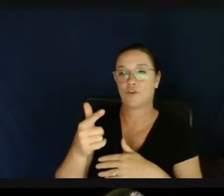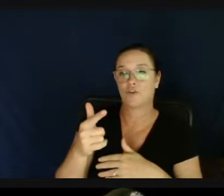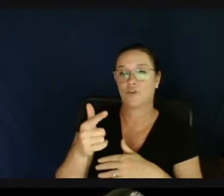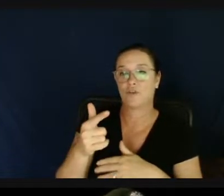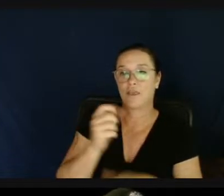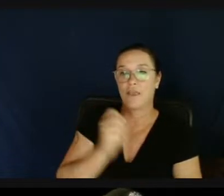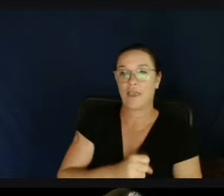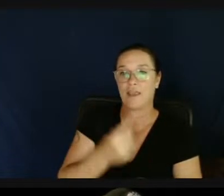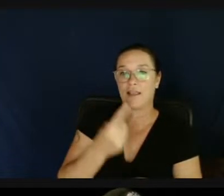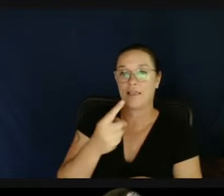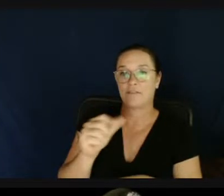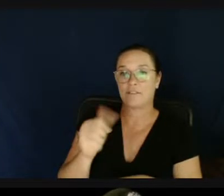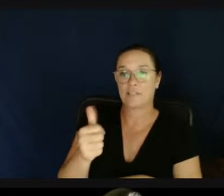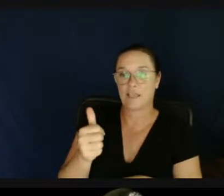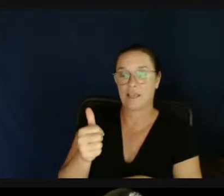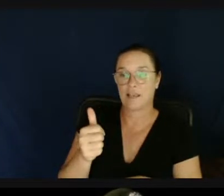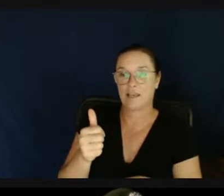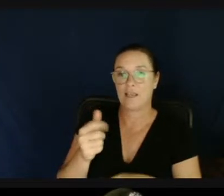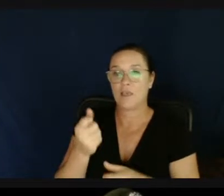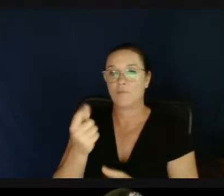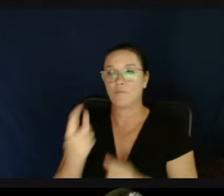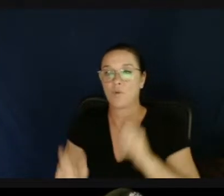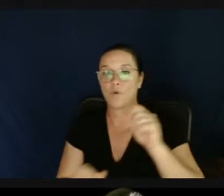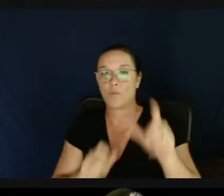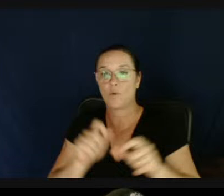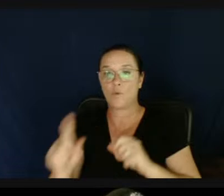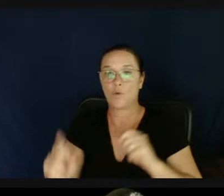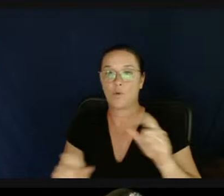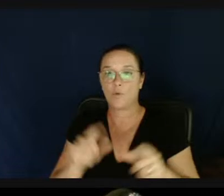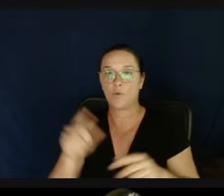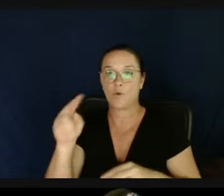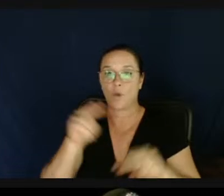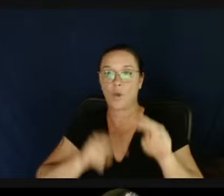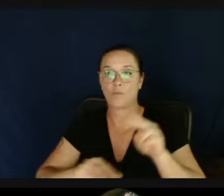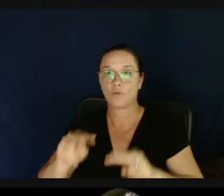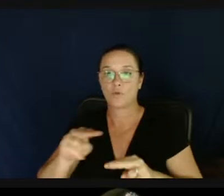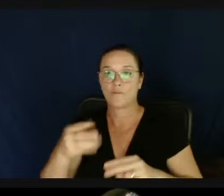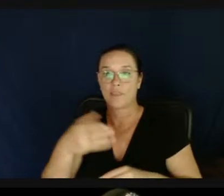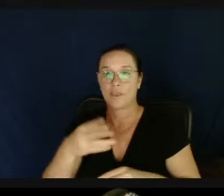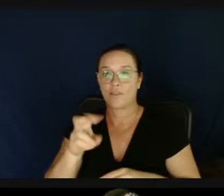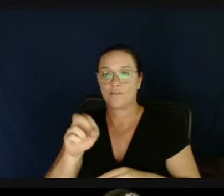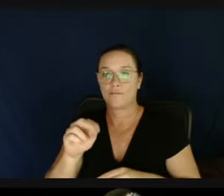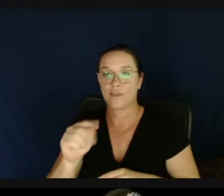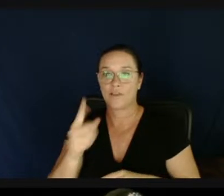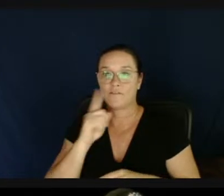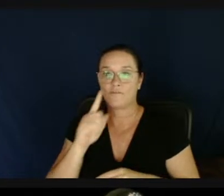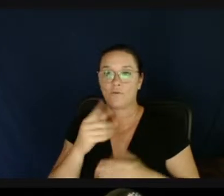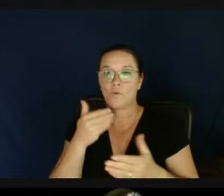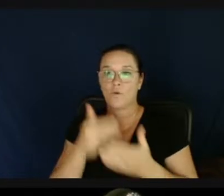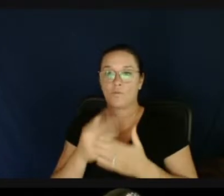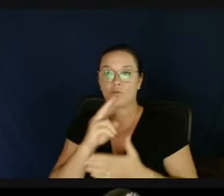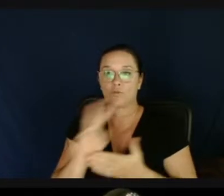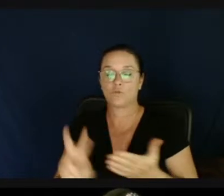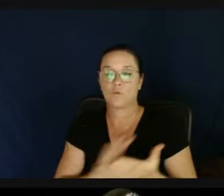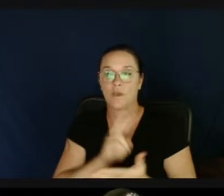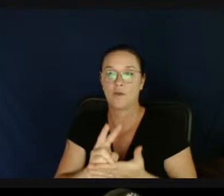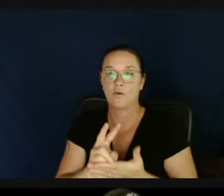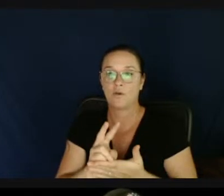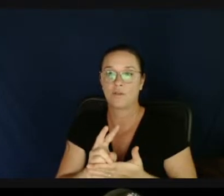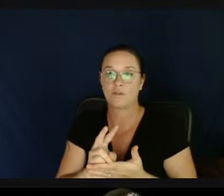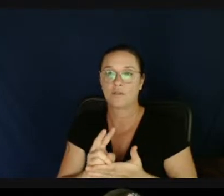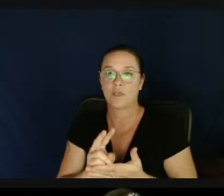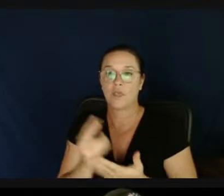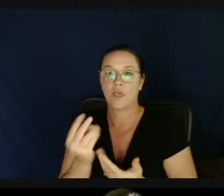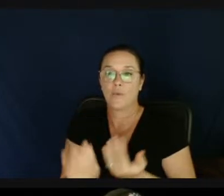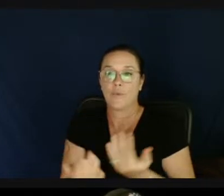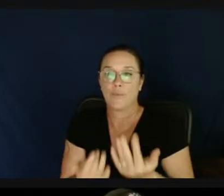11:10, spatter was once more observed in event. And for almost 2 hours, a small